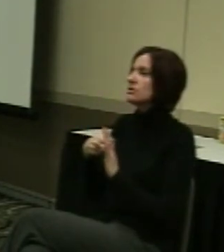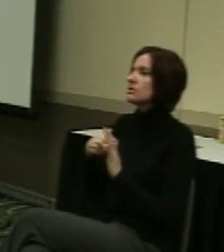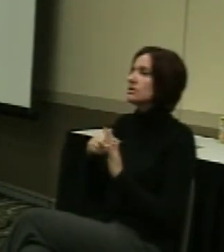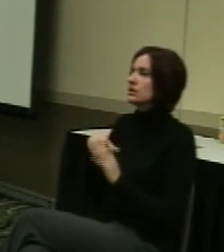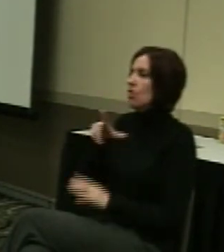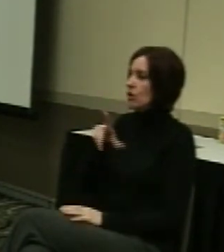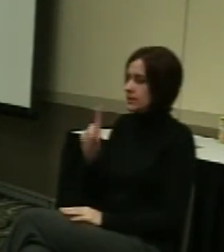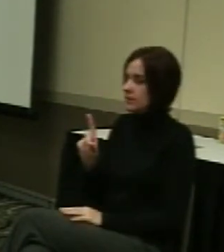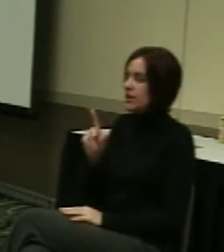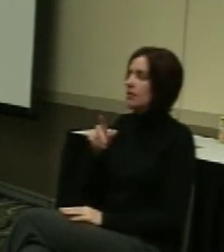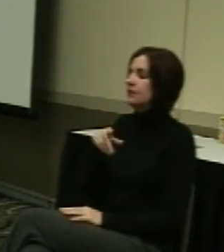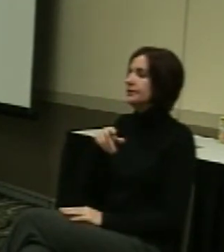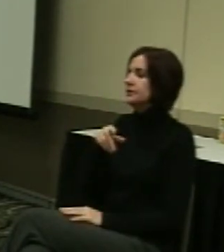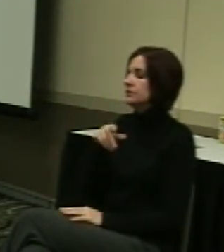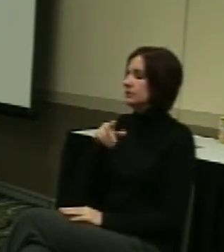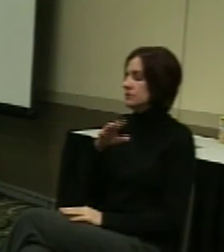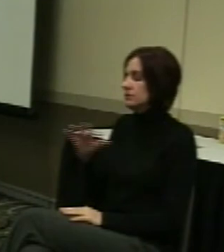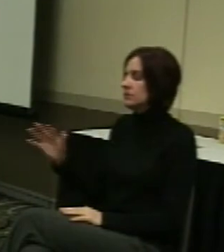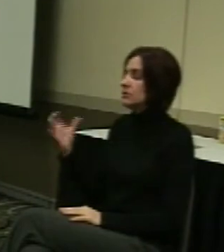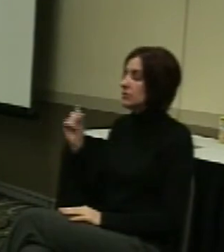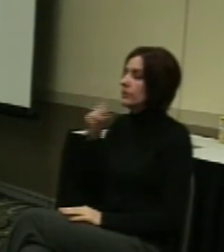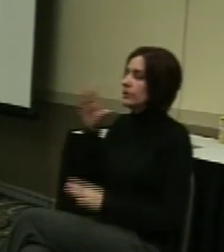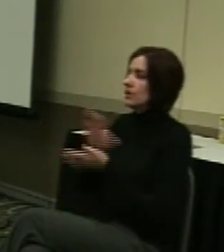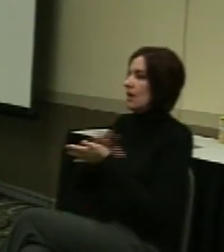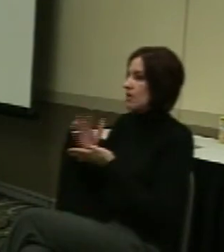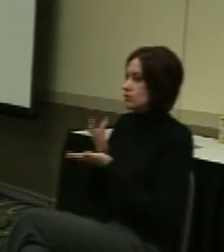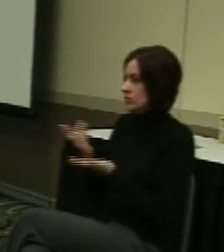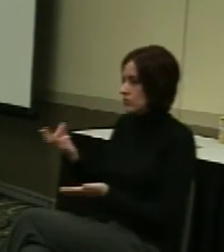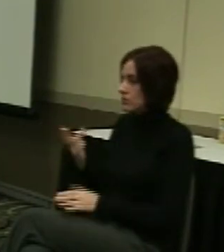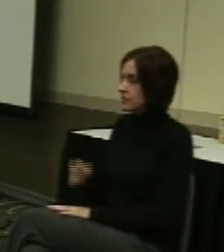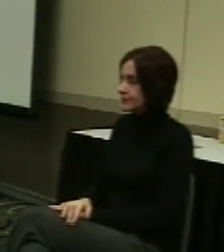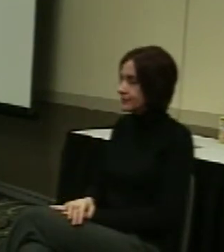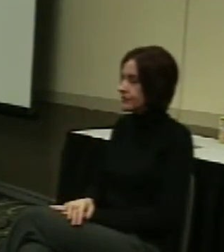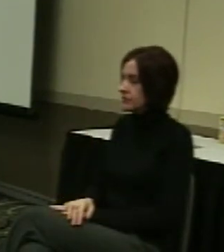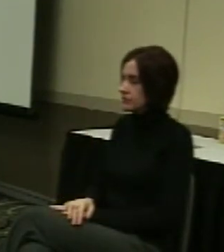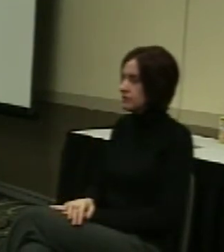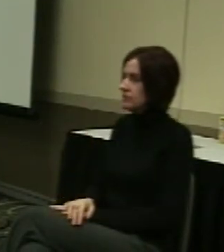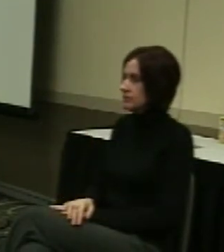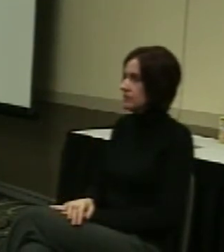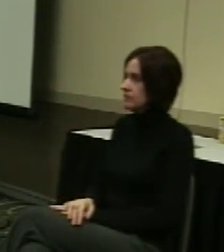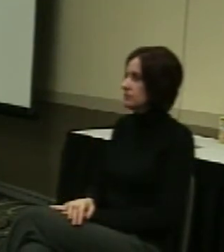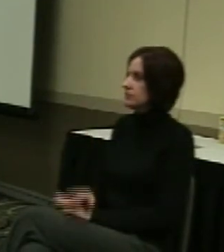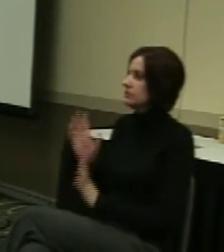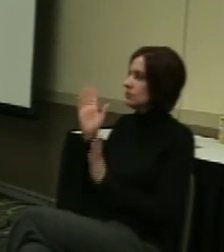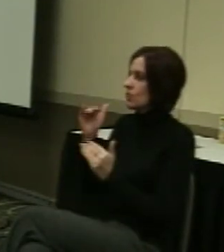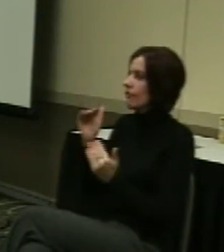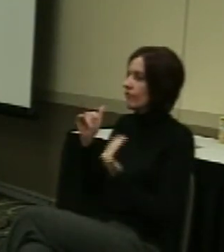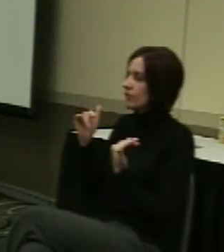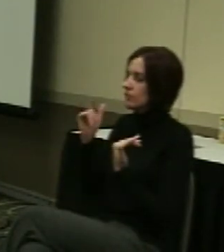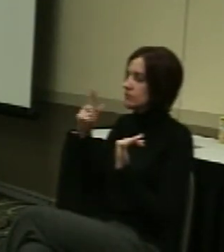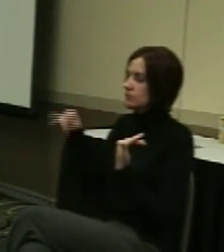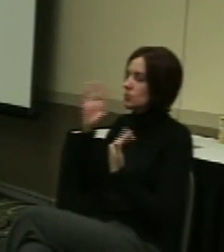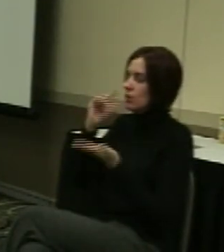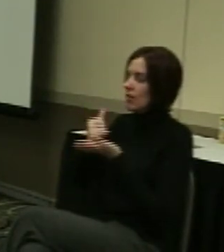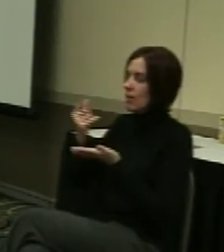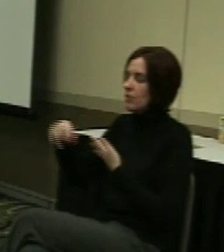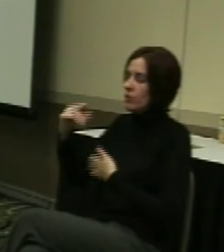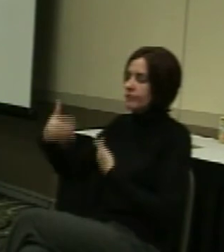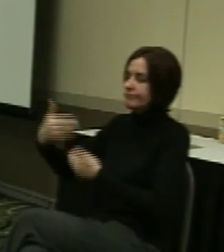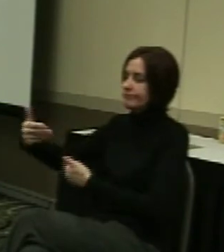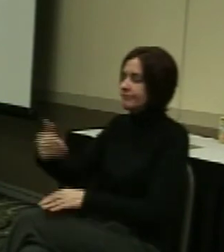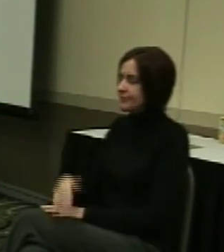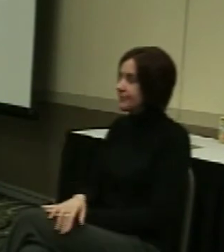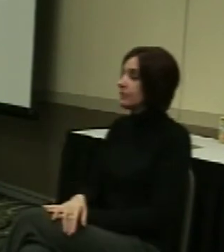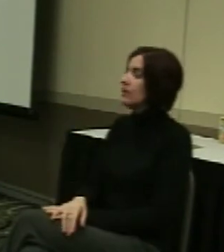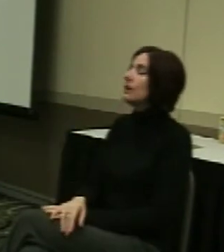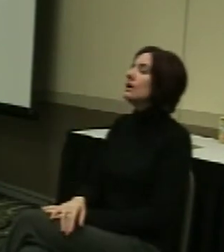on. So very nice resource, and I trust that they will be helpful to you as you go on here.